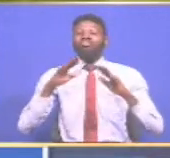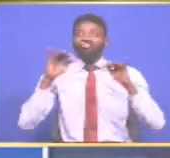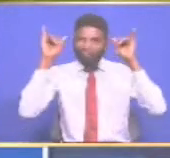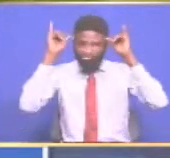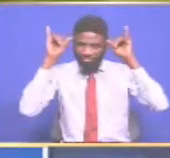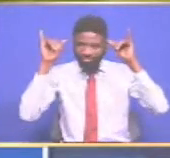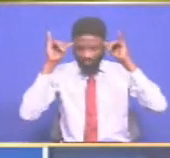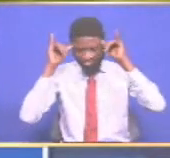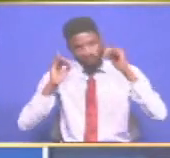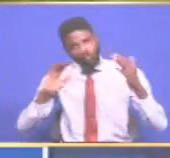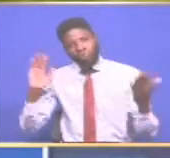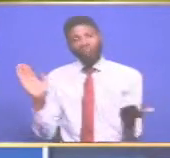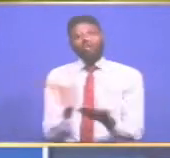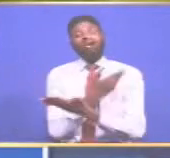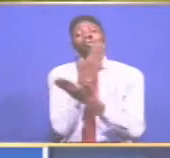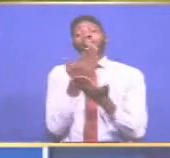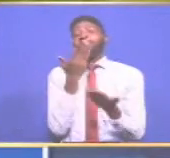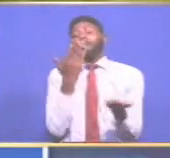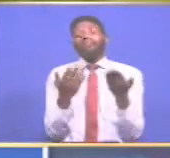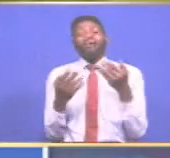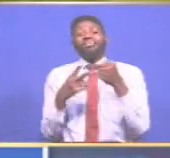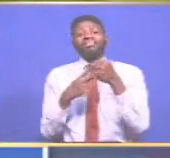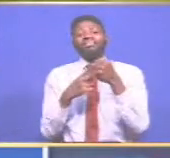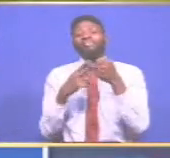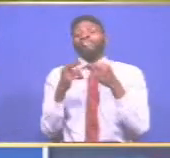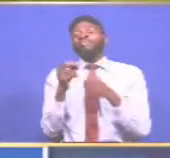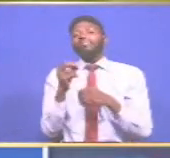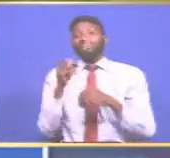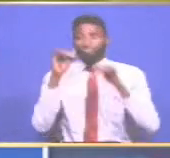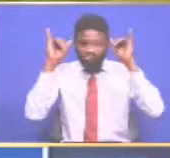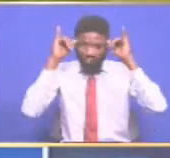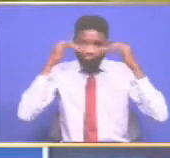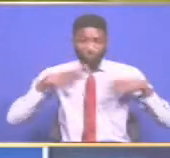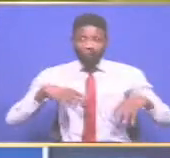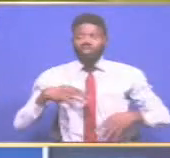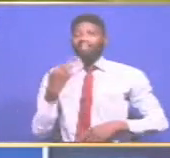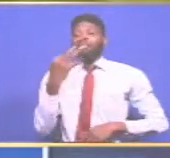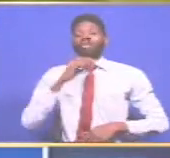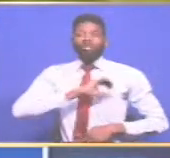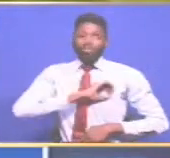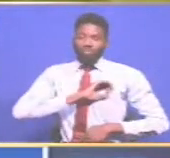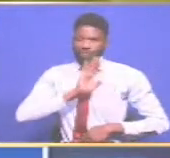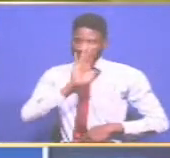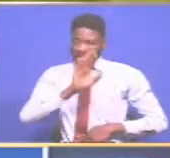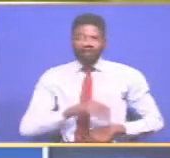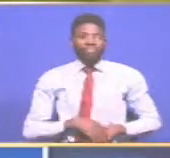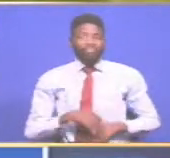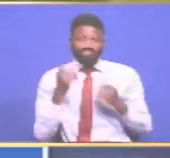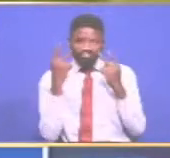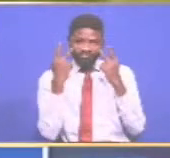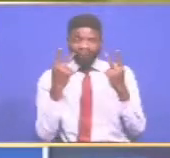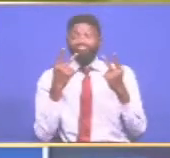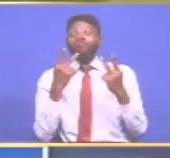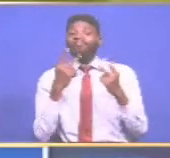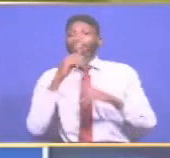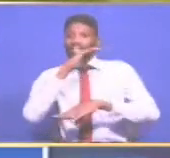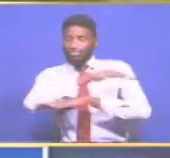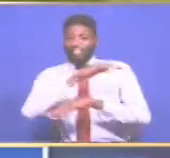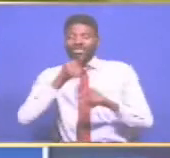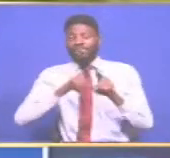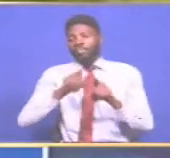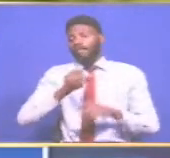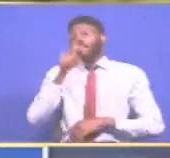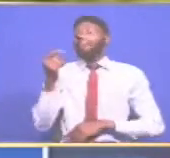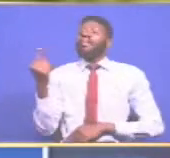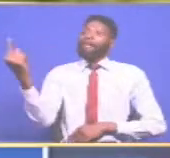Hiyo ng'ombe ilikuwa kama 70 hivi, ilikuwa ya watu watatu. Na saa hizi tumeona kabla ya hii jioni tumesikia wamekuja wengine. Sasa